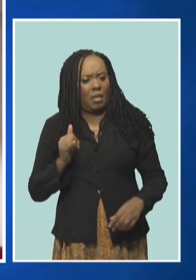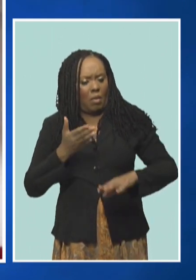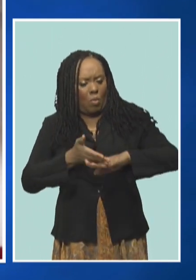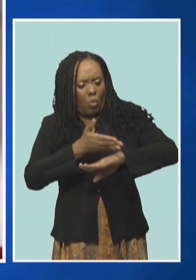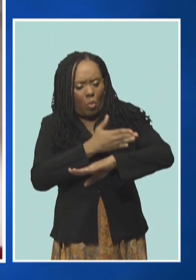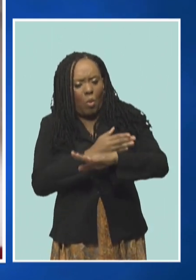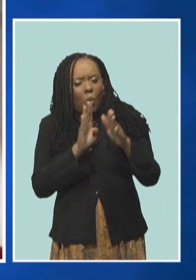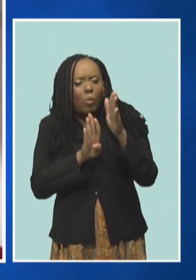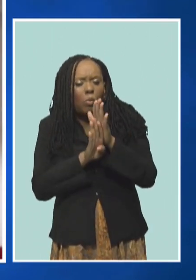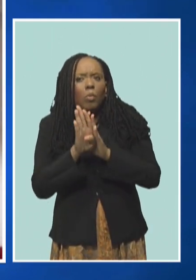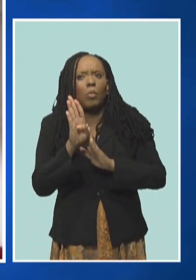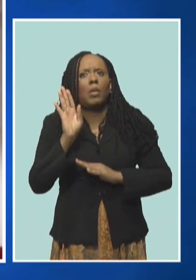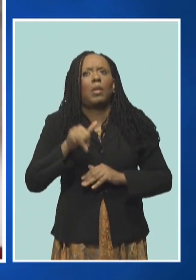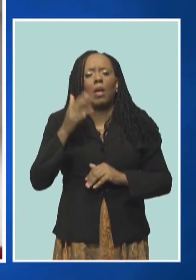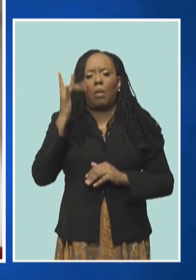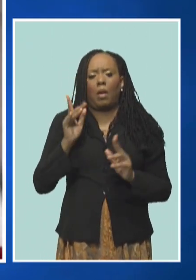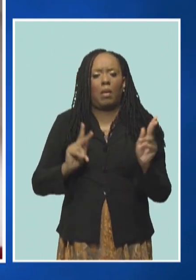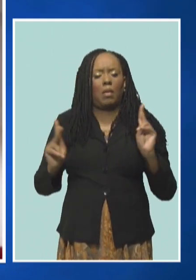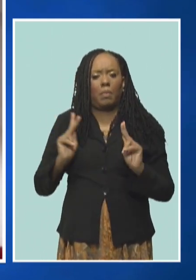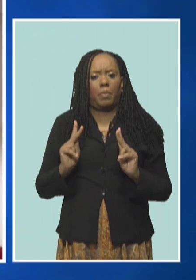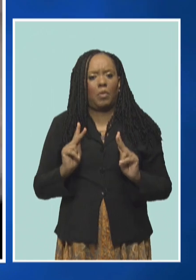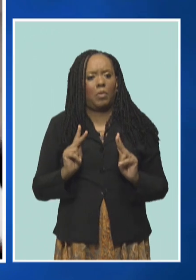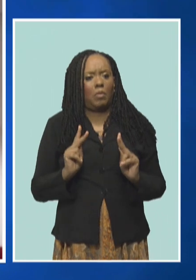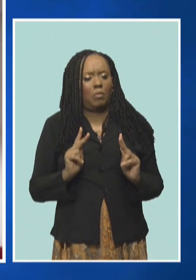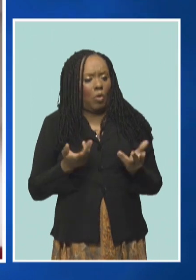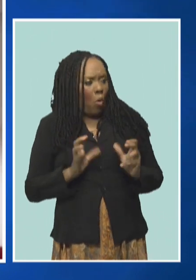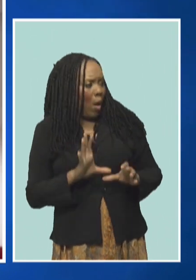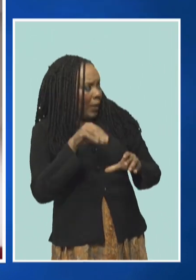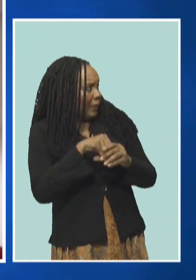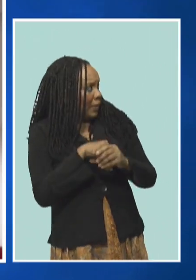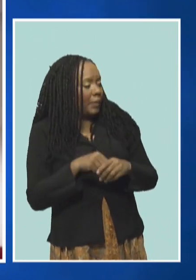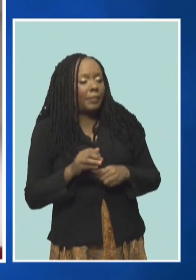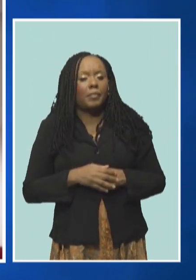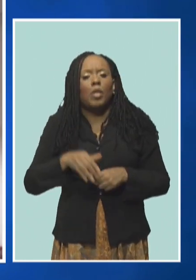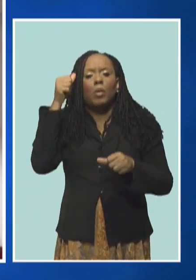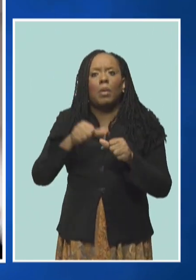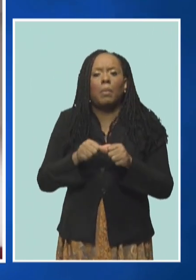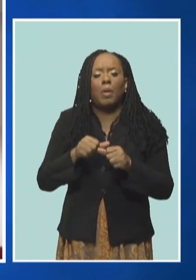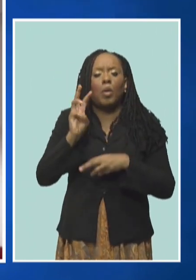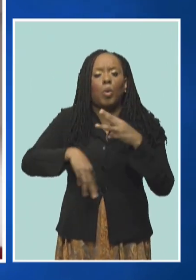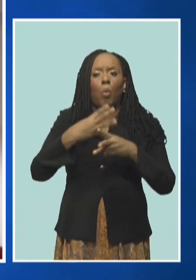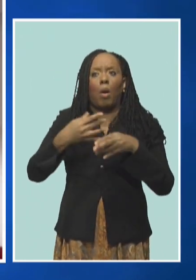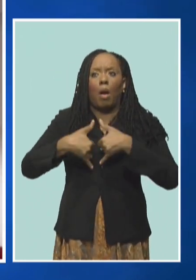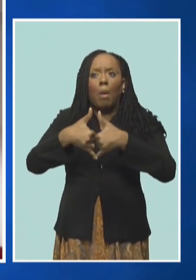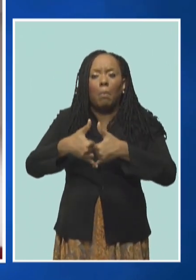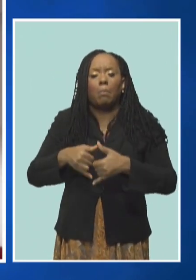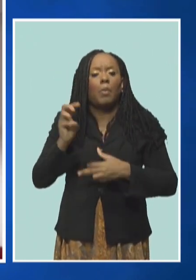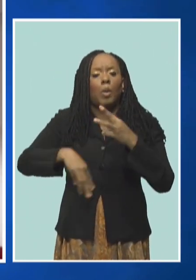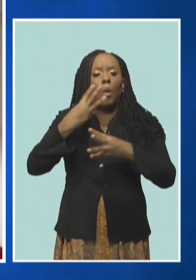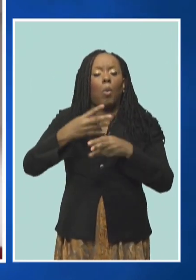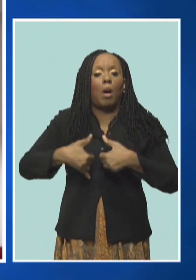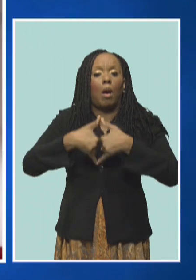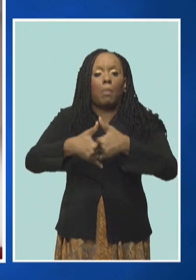of the concerns around investment. Because again, if you look at the World Cup, big event, but in my sort of